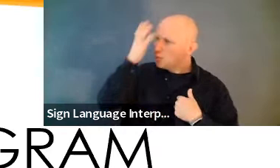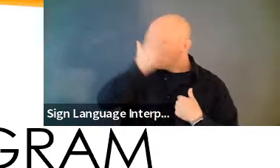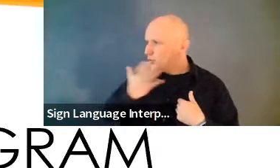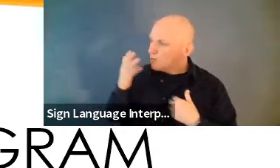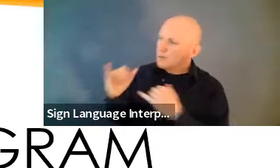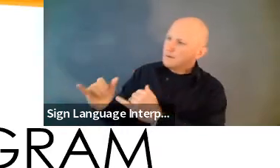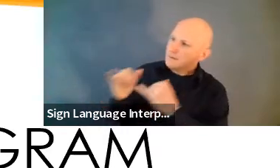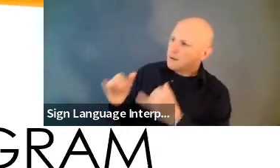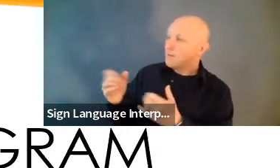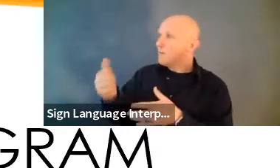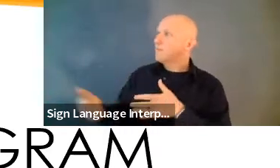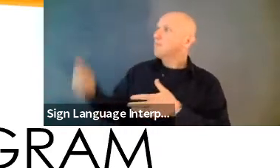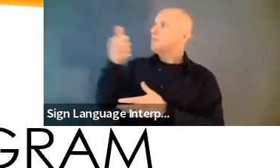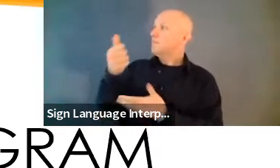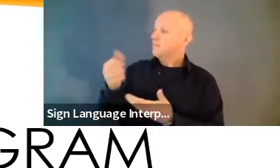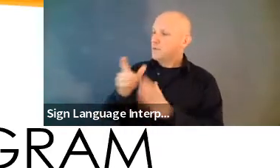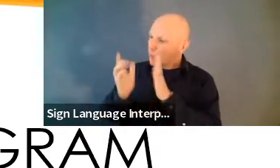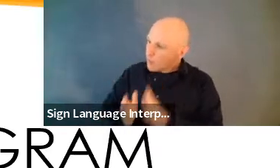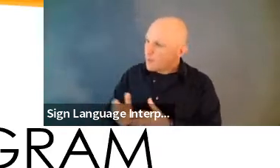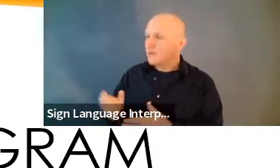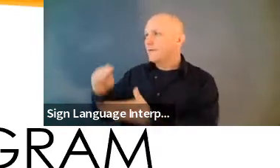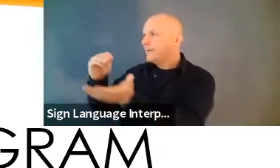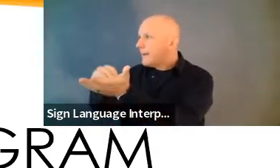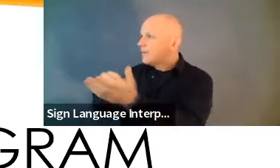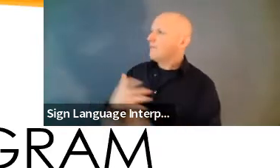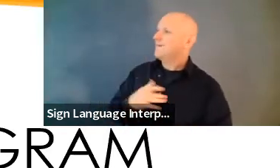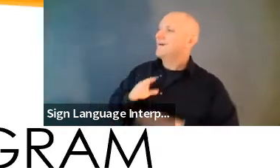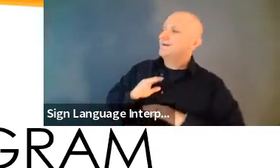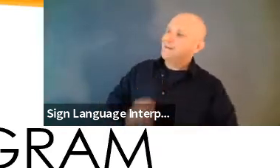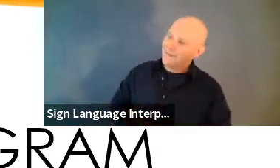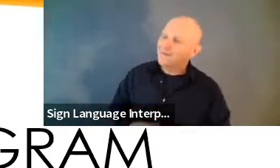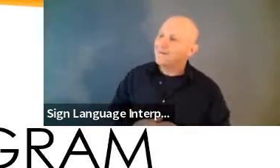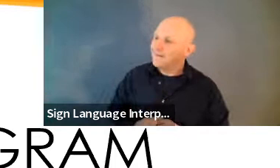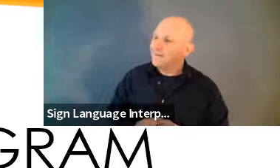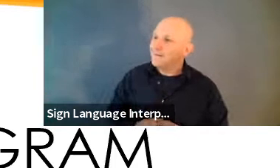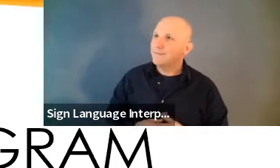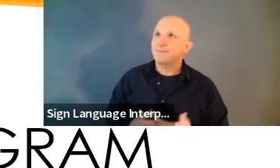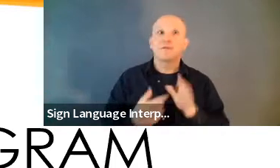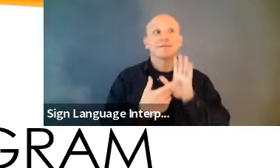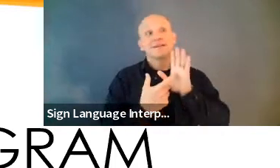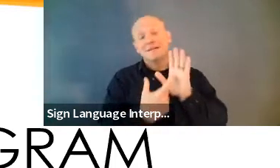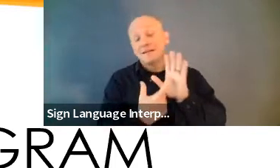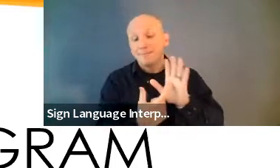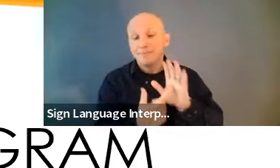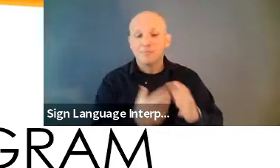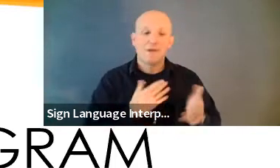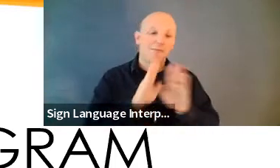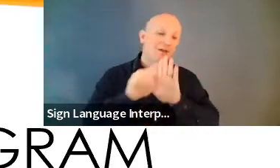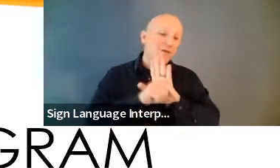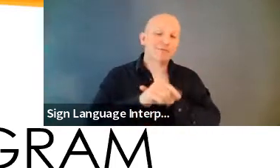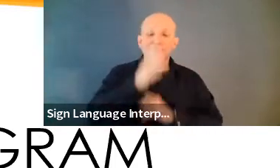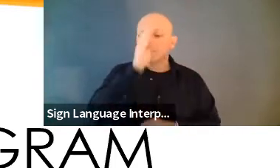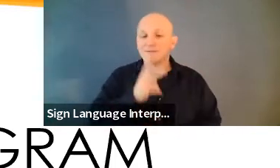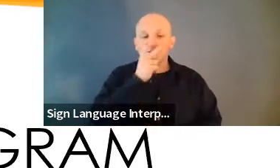or professions, it makes us feel a lot better, right? Especially somebody, for instance, from my background, I never saw